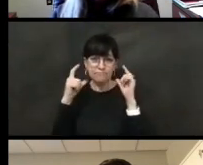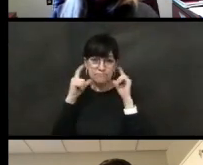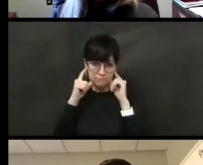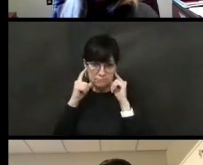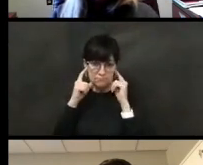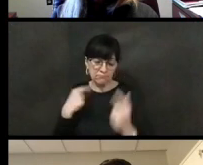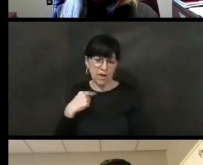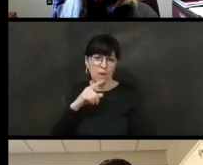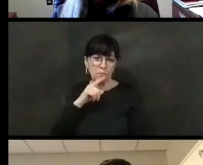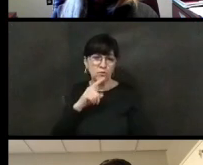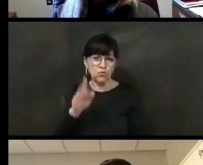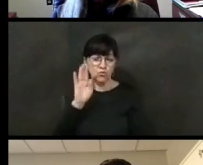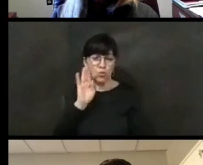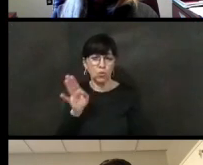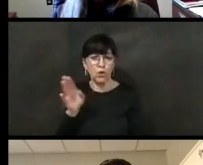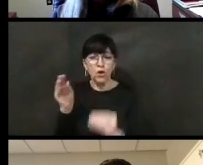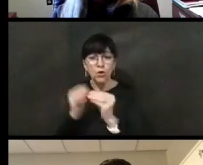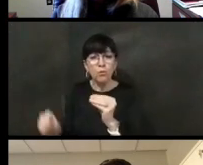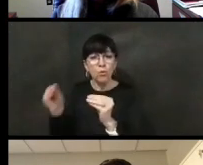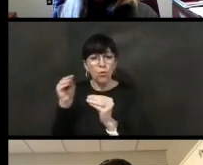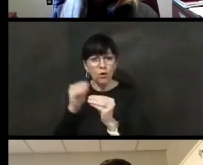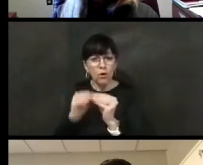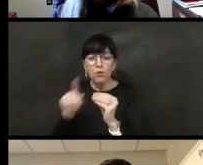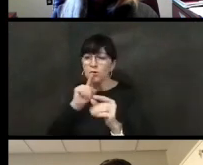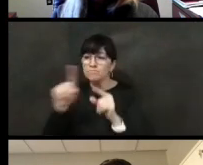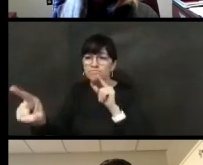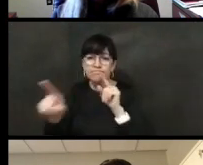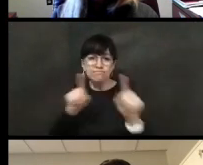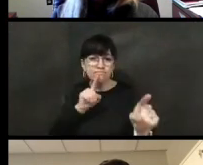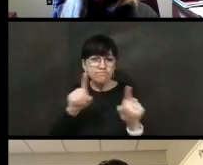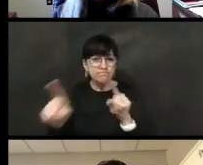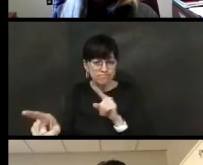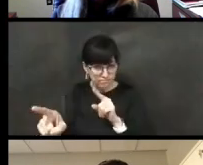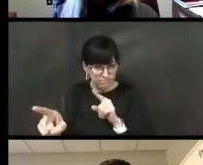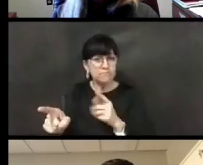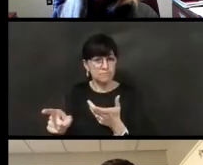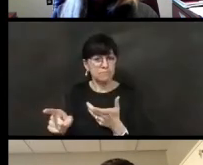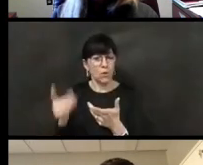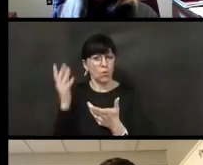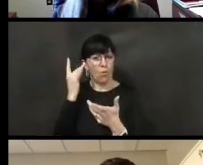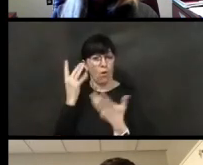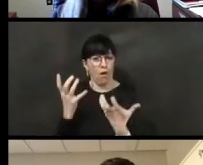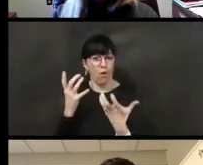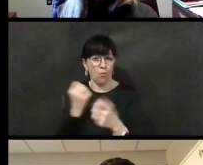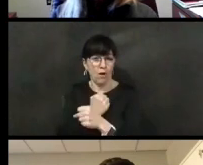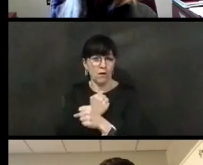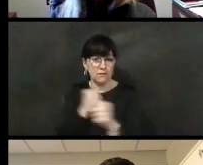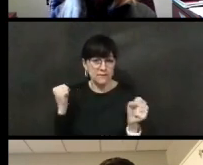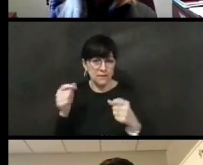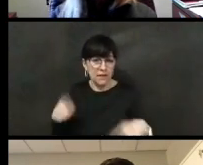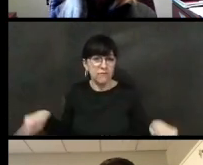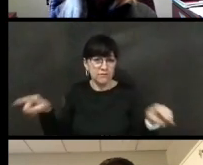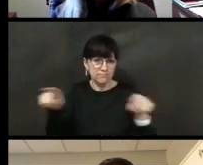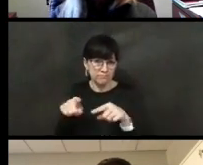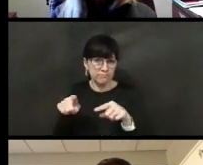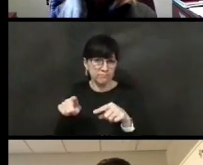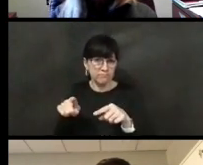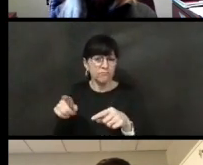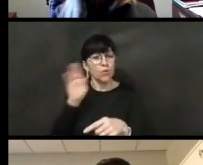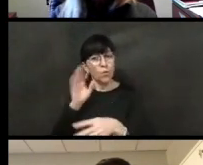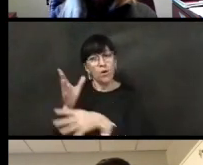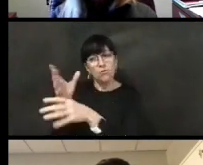look to continue to protect ourselves. I'm sure we'll get questions and different topics tonight, and I look forward to an